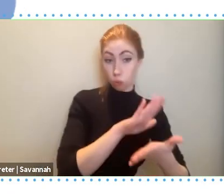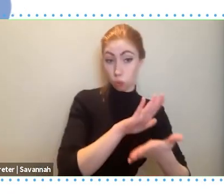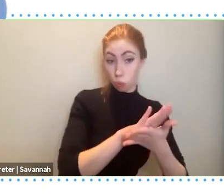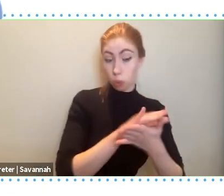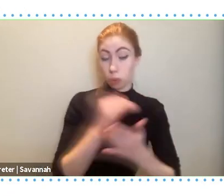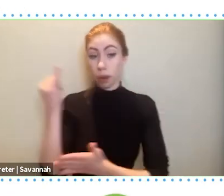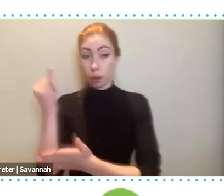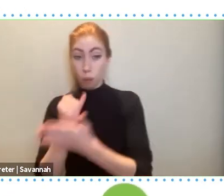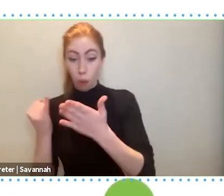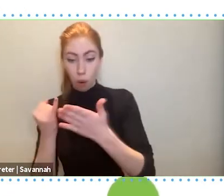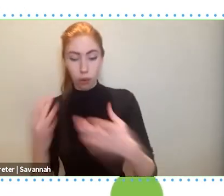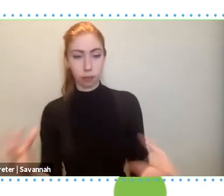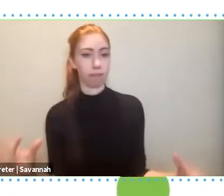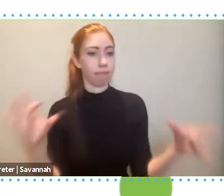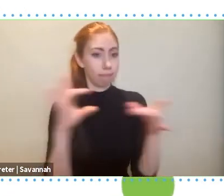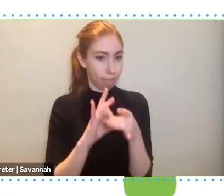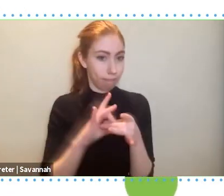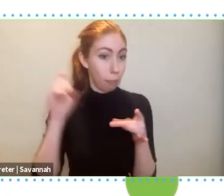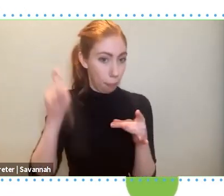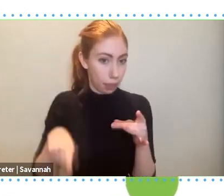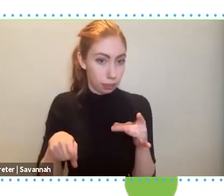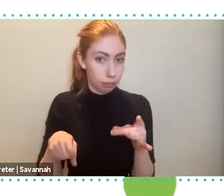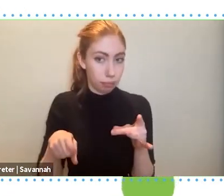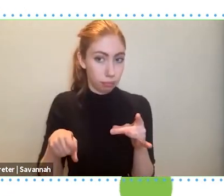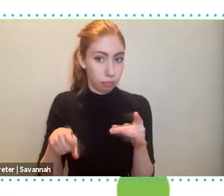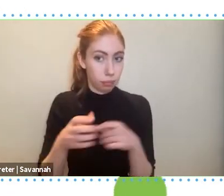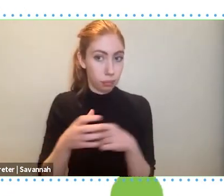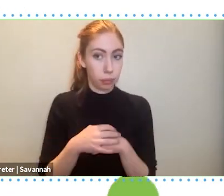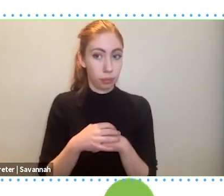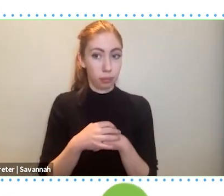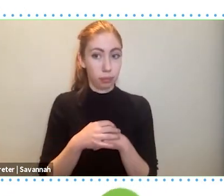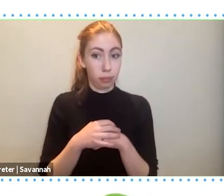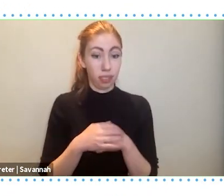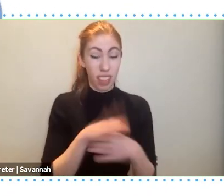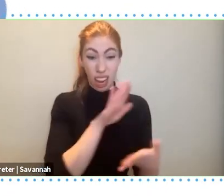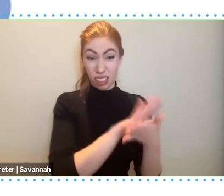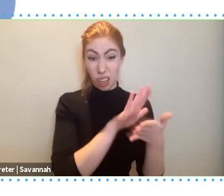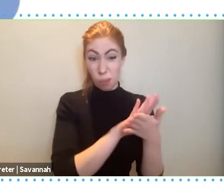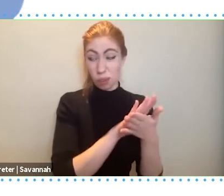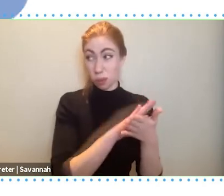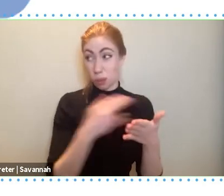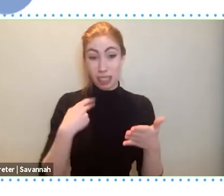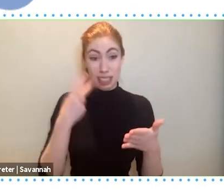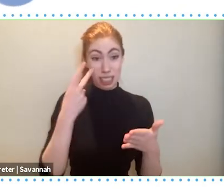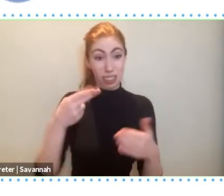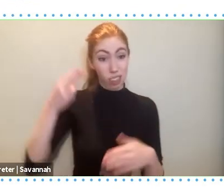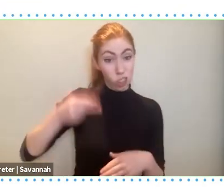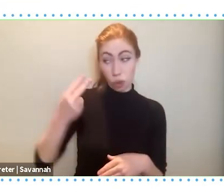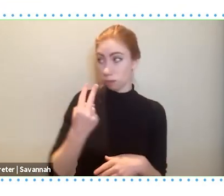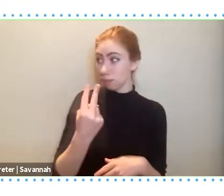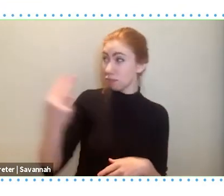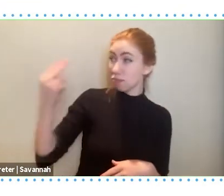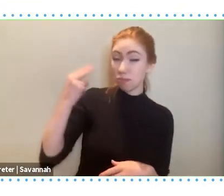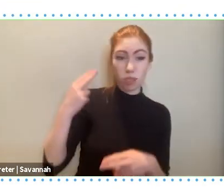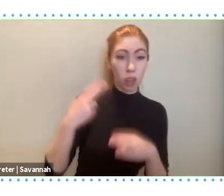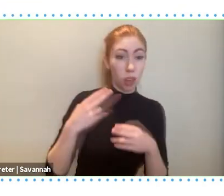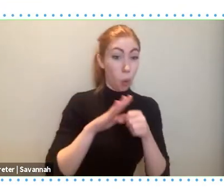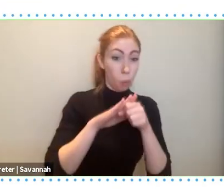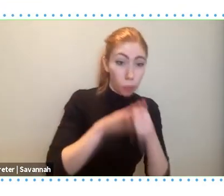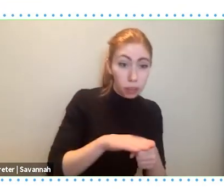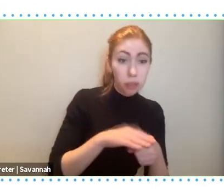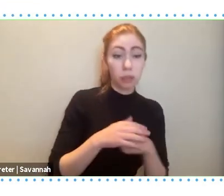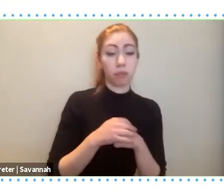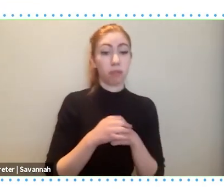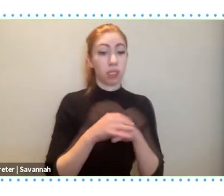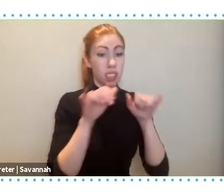academia historically is extractive, it is historically oppressive in many ways, but there's an opportunity to reverse that. And there